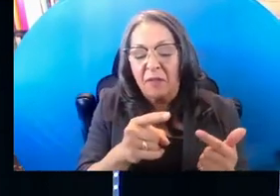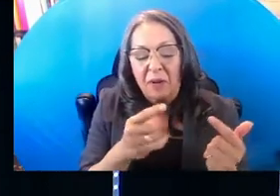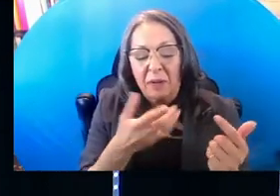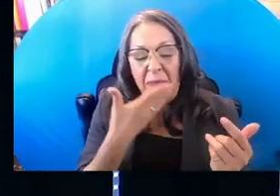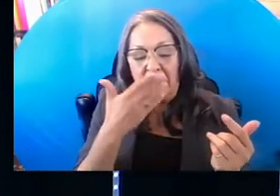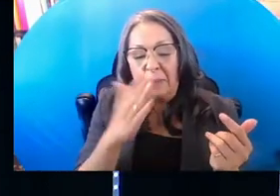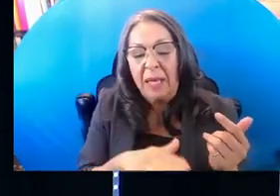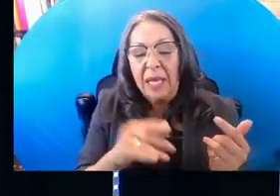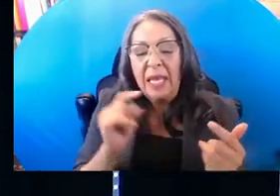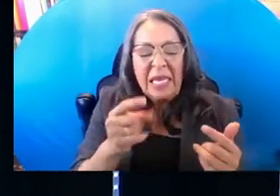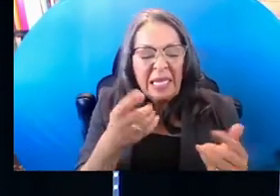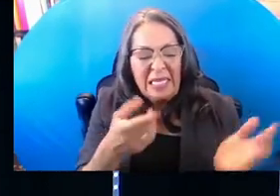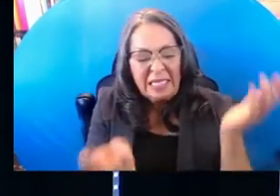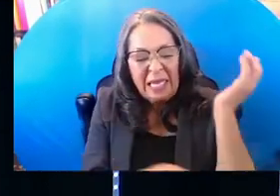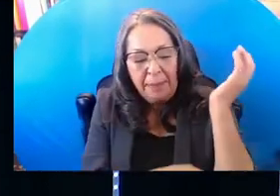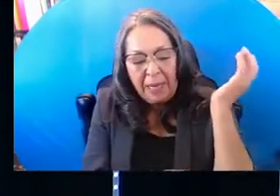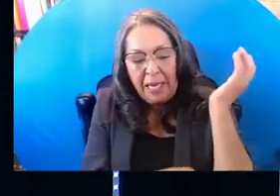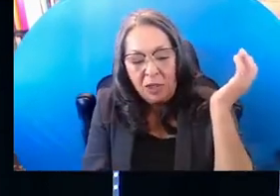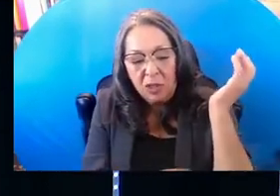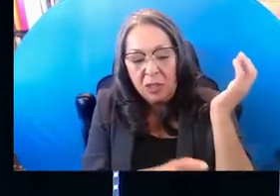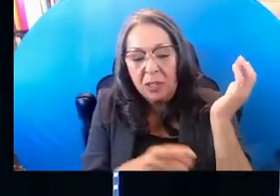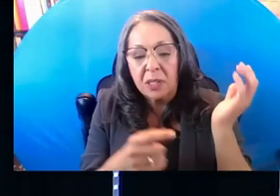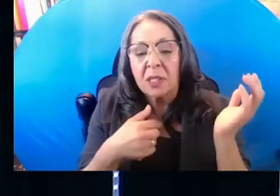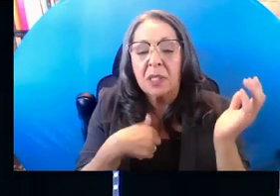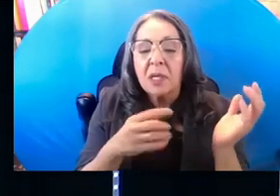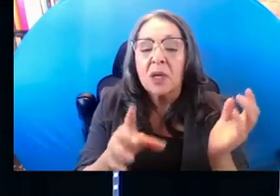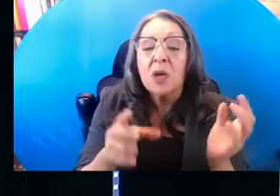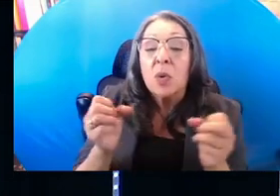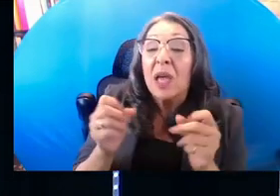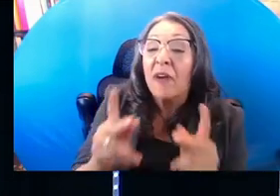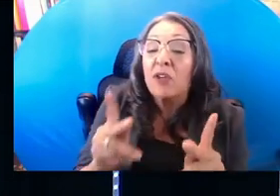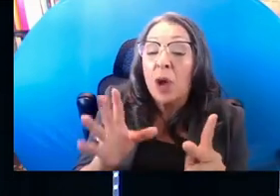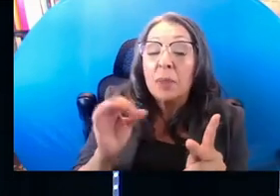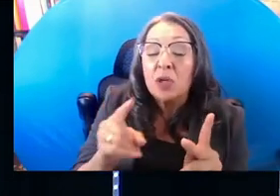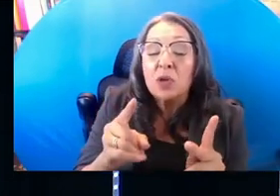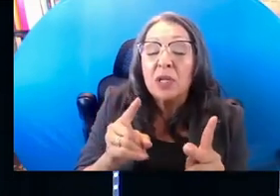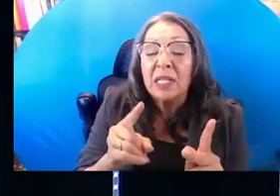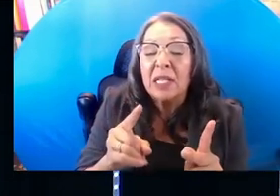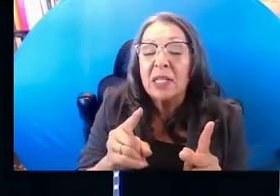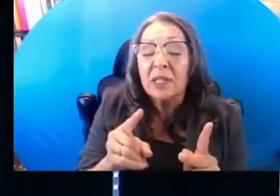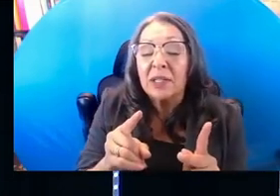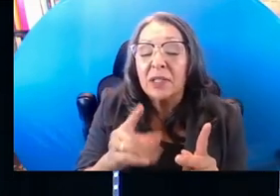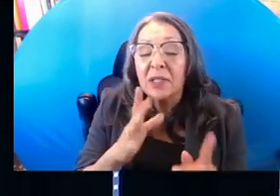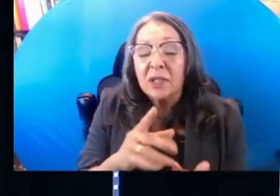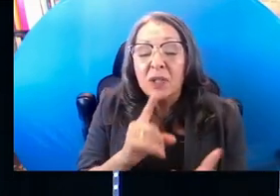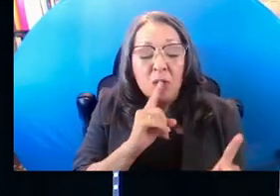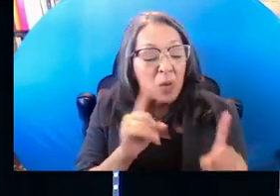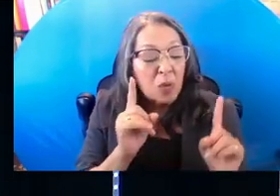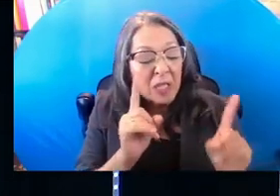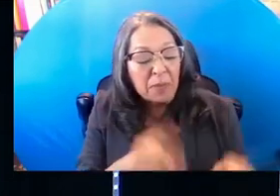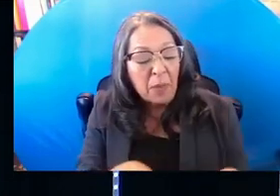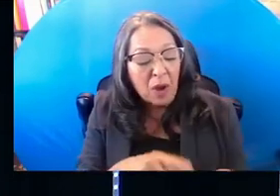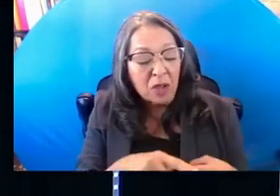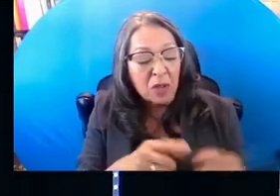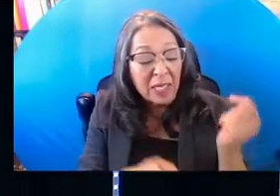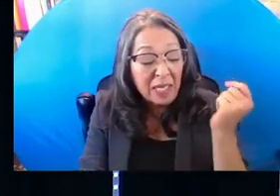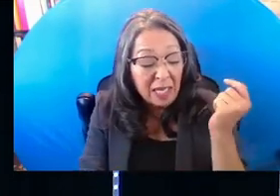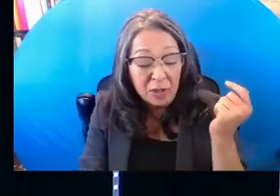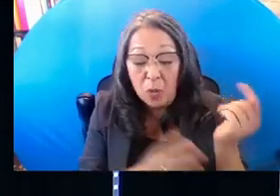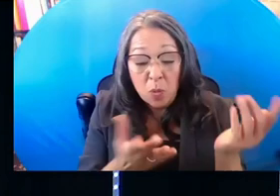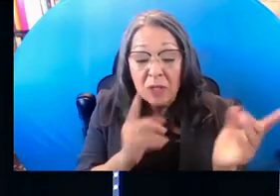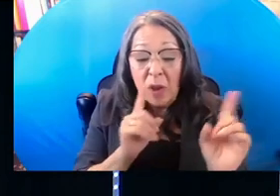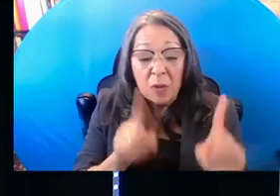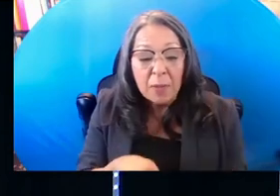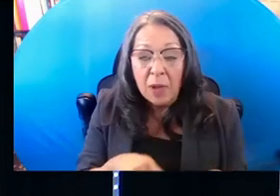time. Temptation is we have an opportunity to respond to our temptations. And our response can be Jesus, but we have to make